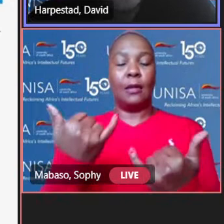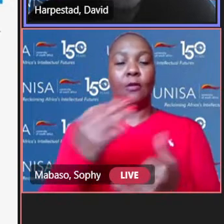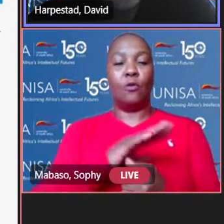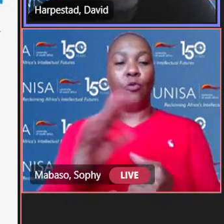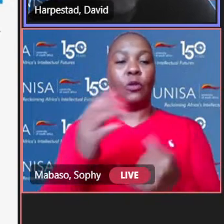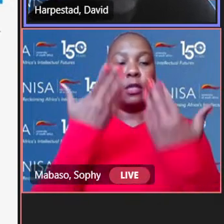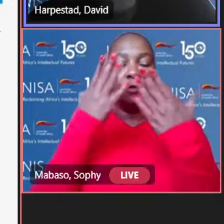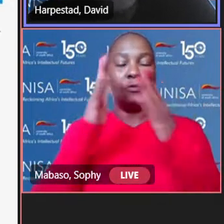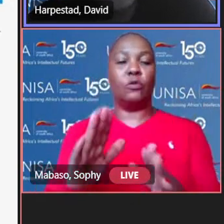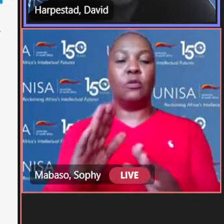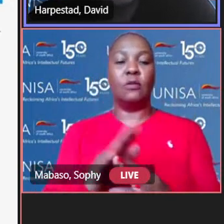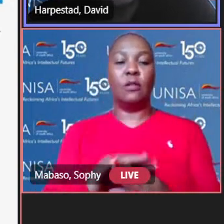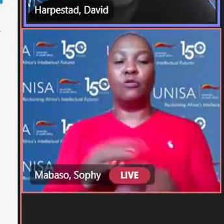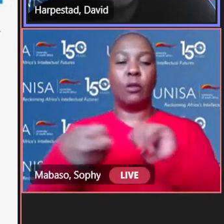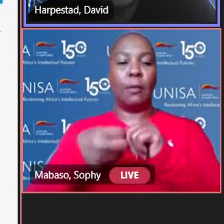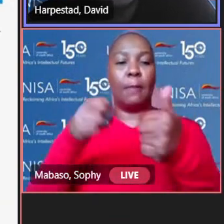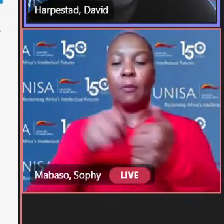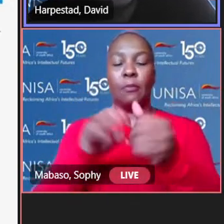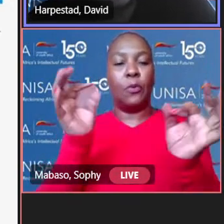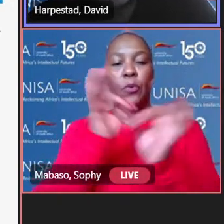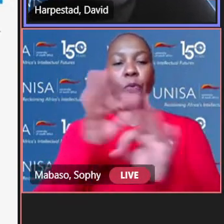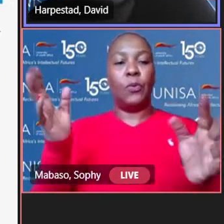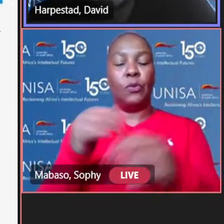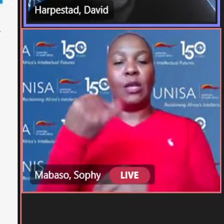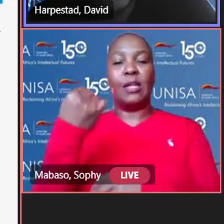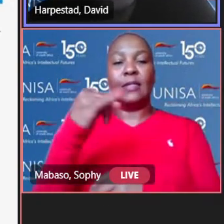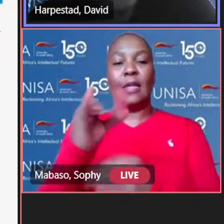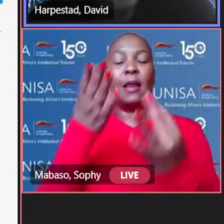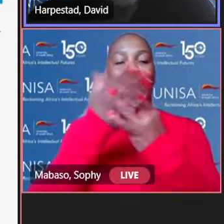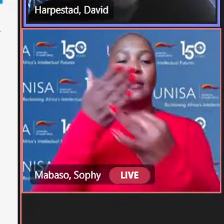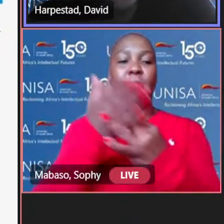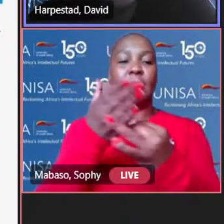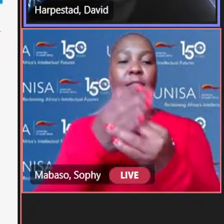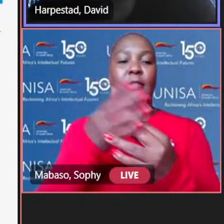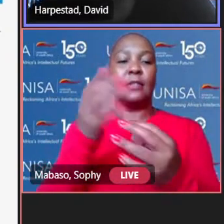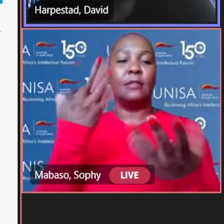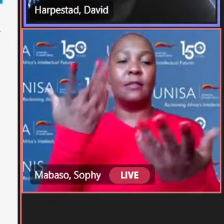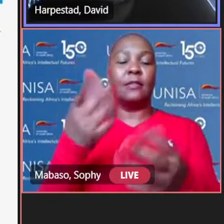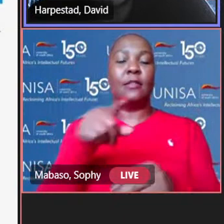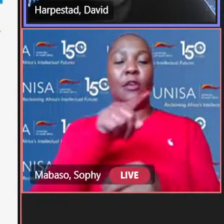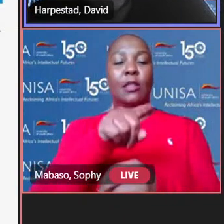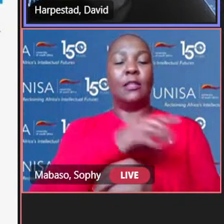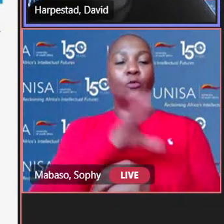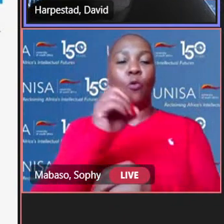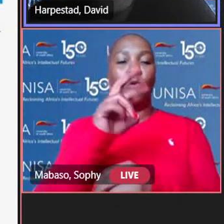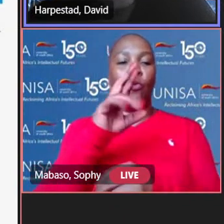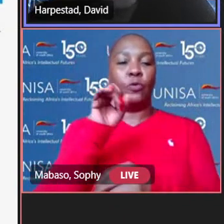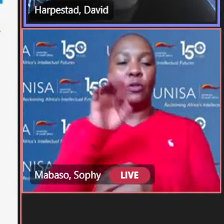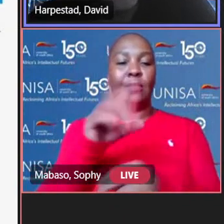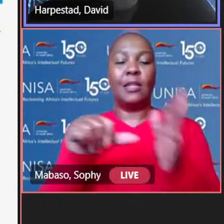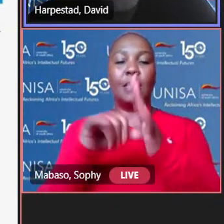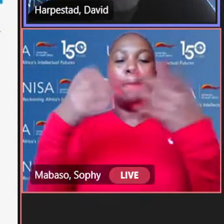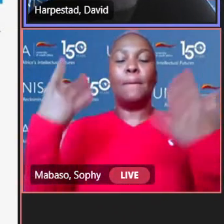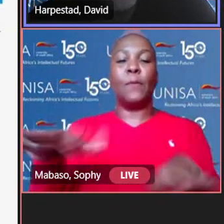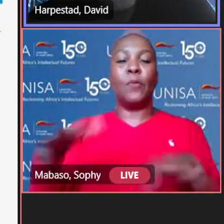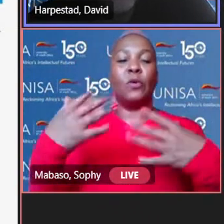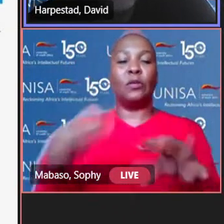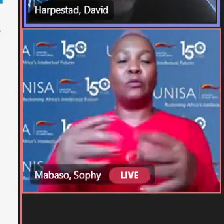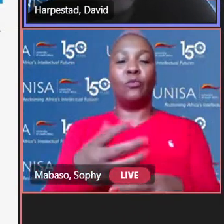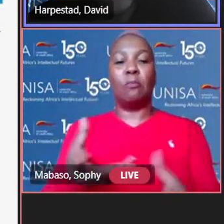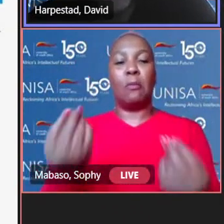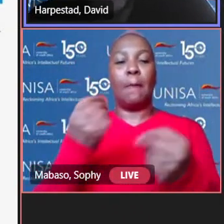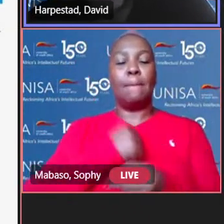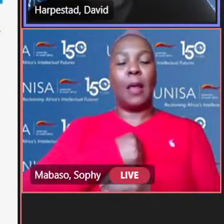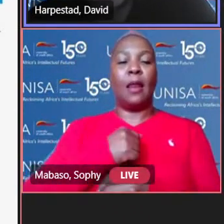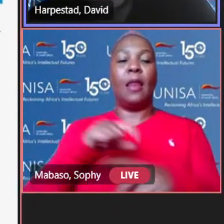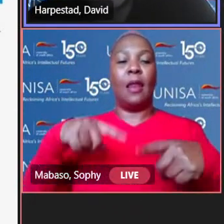smash, and then you can still access the courses until you get your My Life working. That's why it's so important to have My Life working. Things